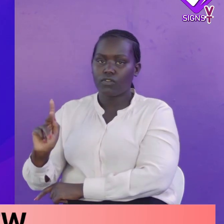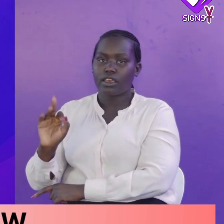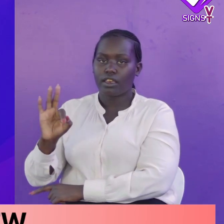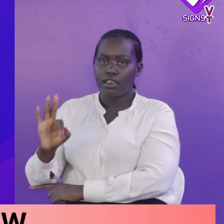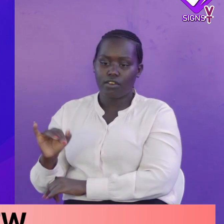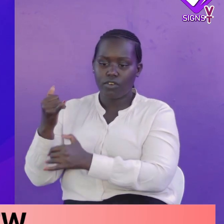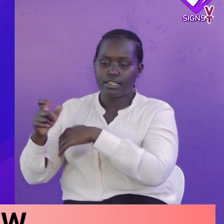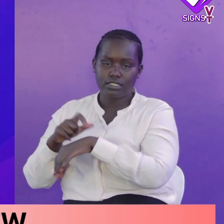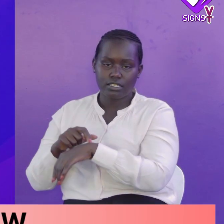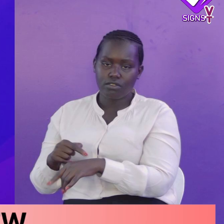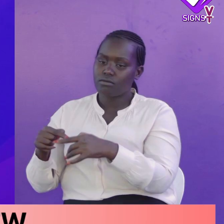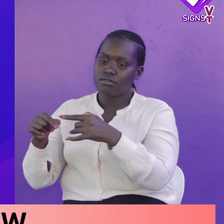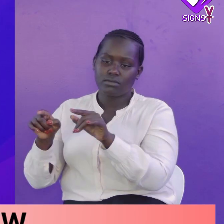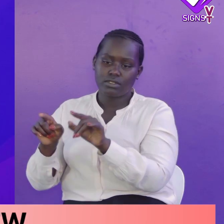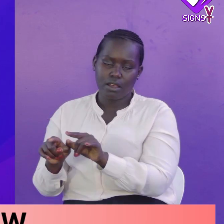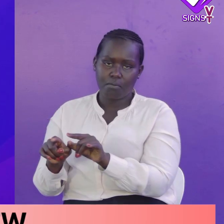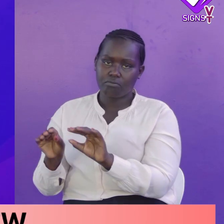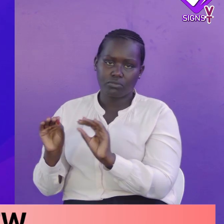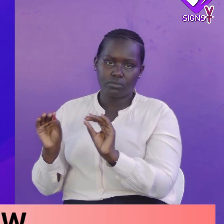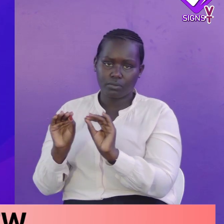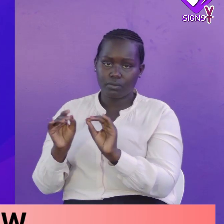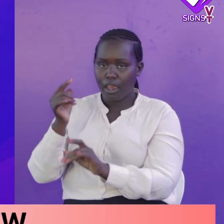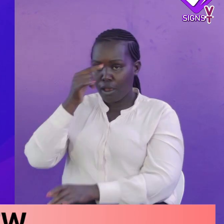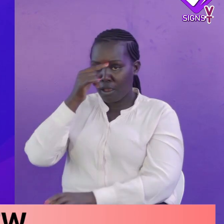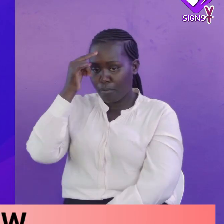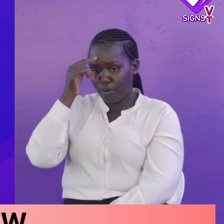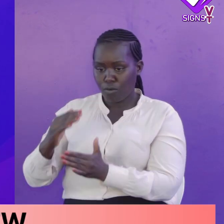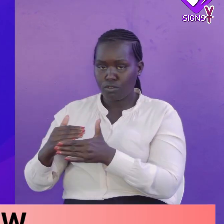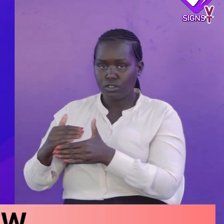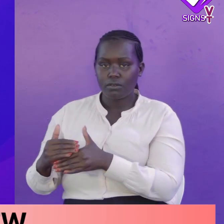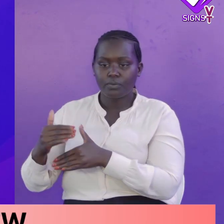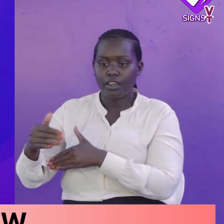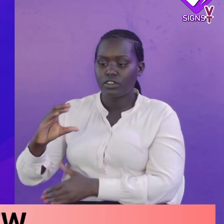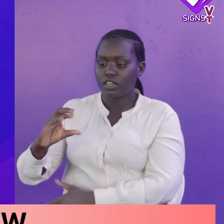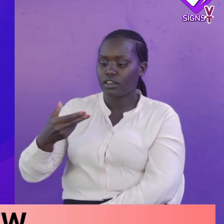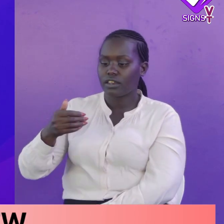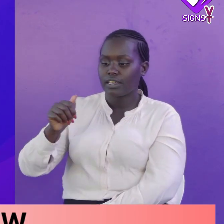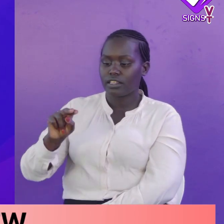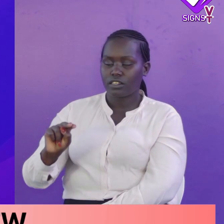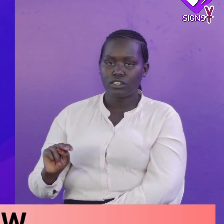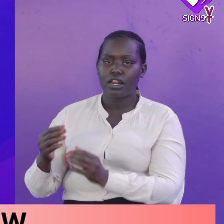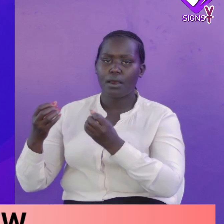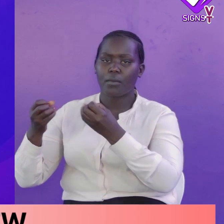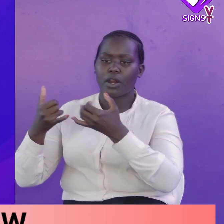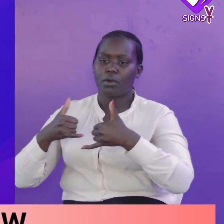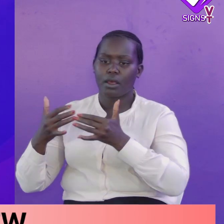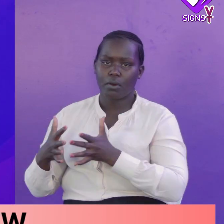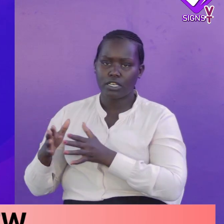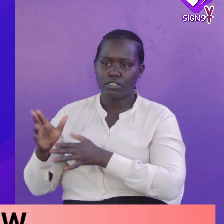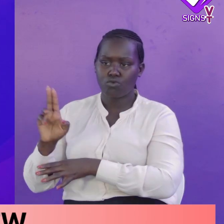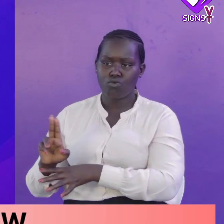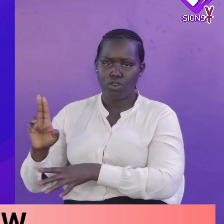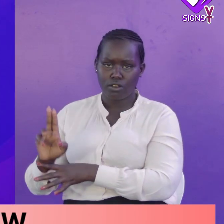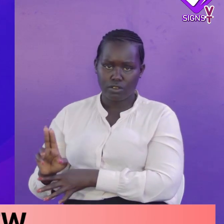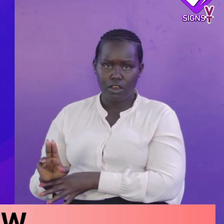season, it's not the same Kenya Police because after the CHAN, you know, many players who are using the CHAN were from